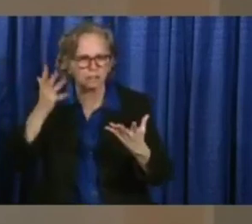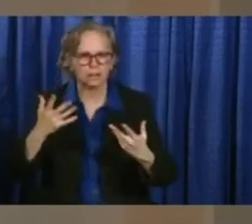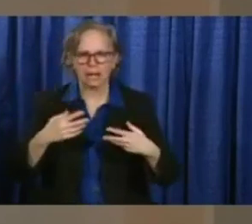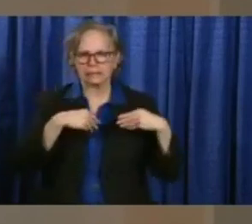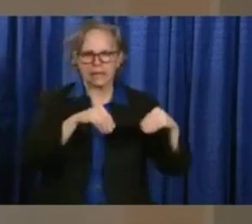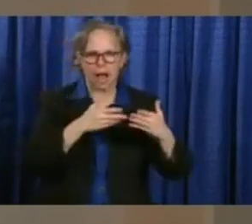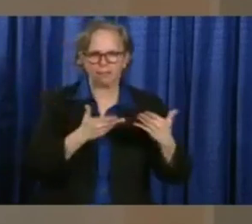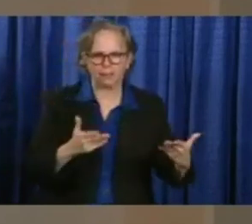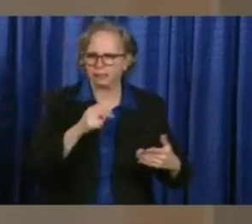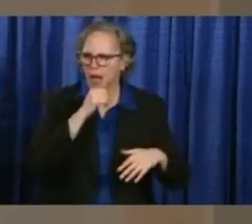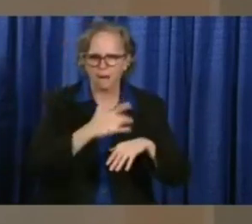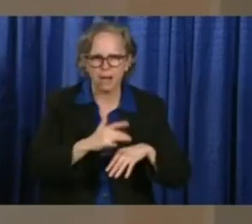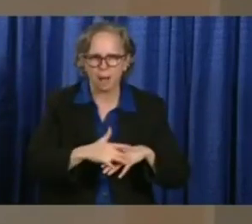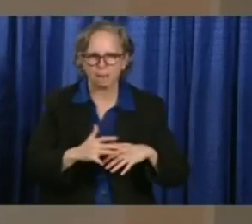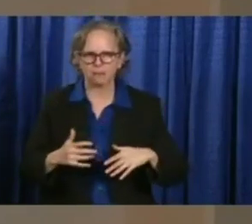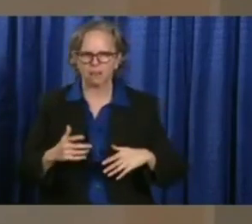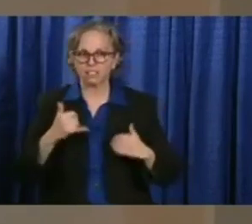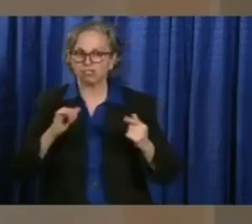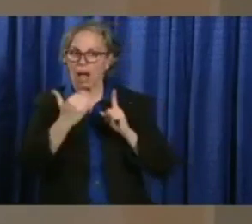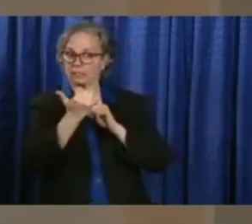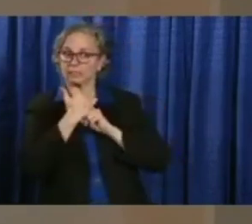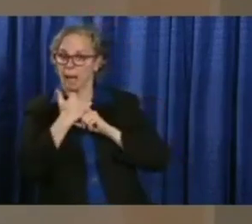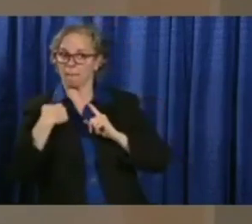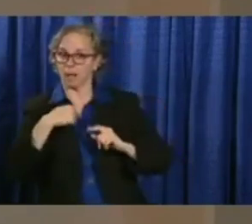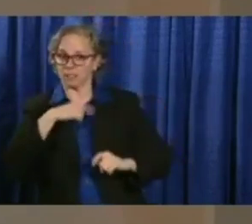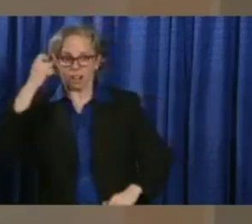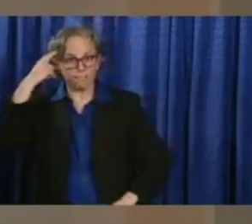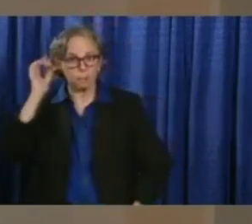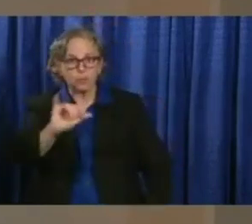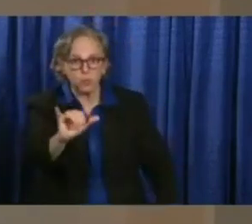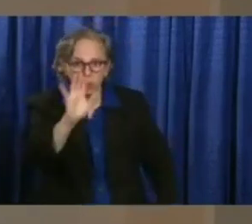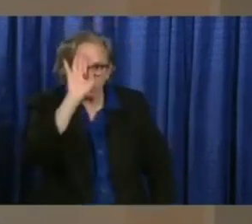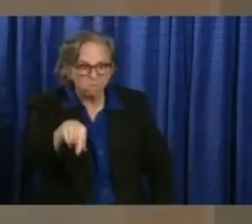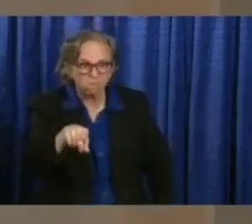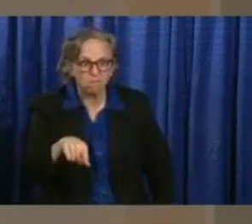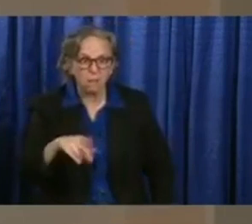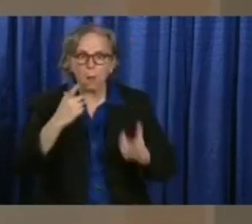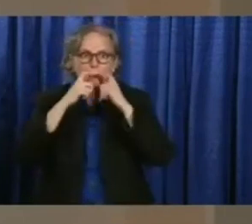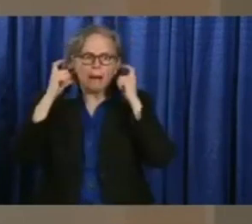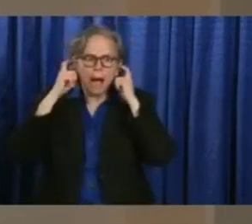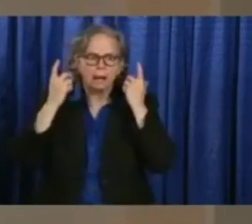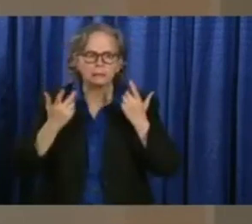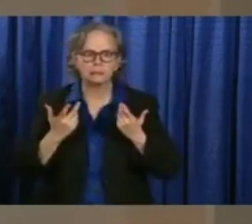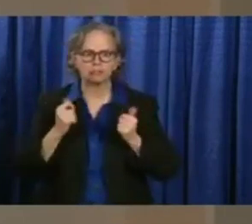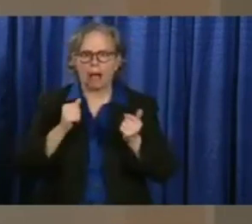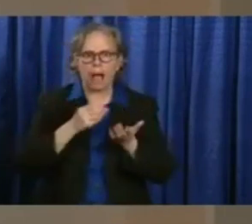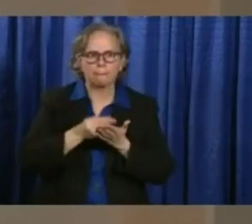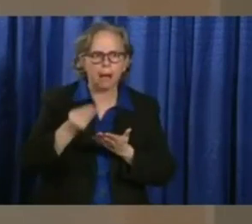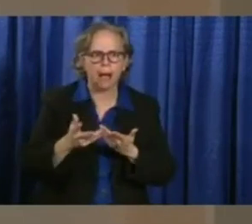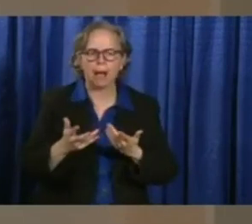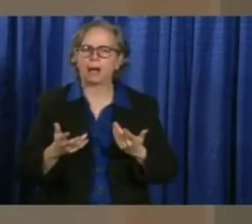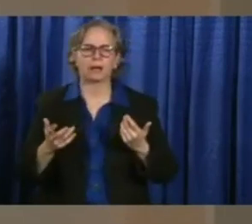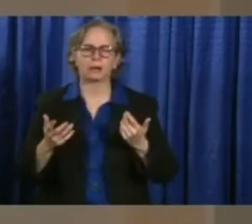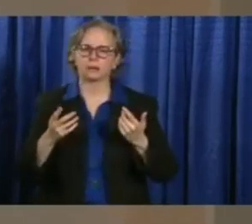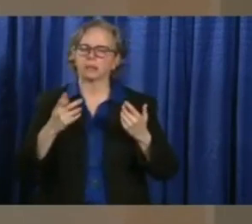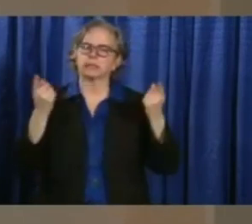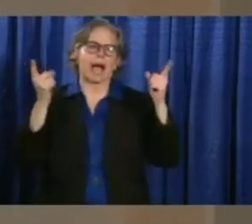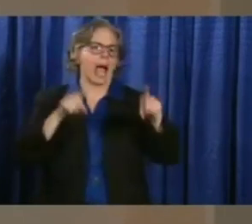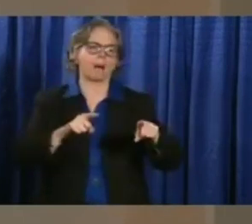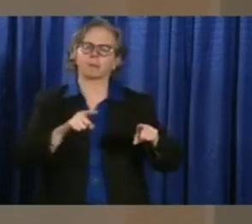to scam us for a lot of times for buying these masks that aren't true. There are all kinds of those things going on.